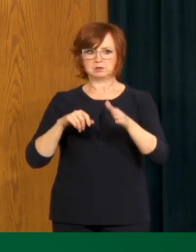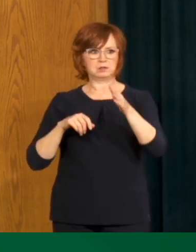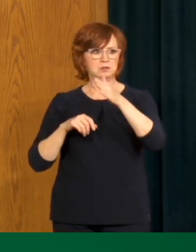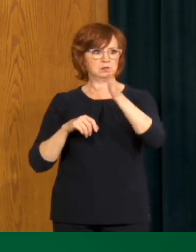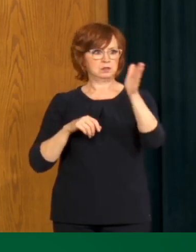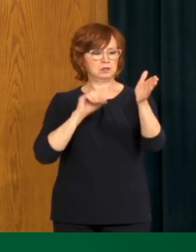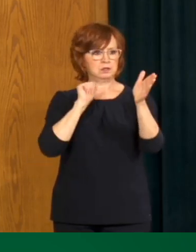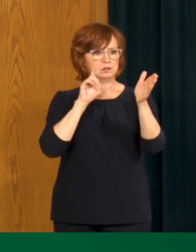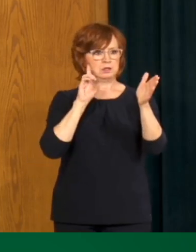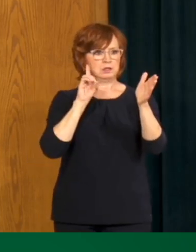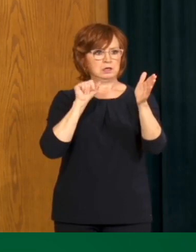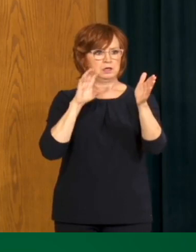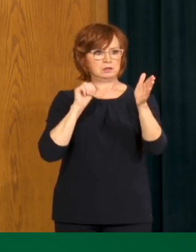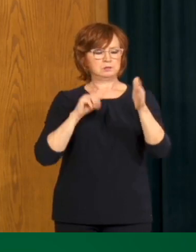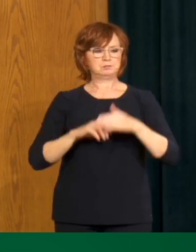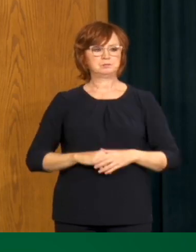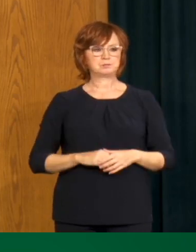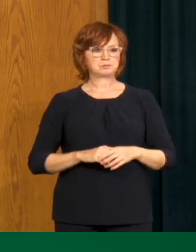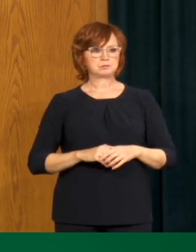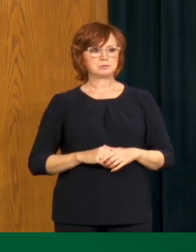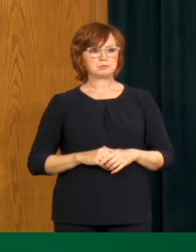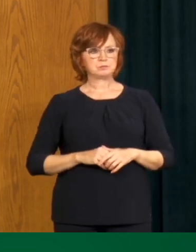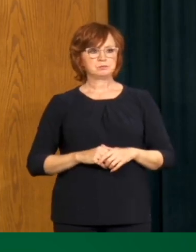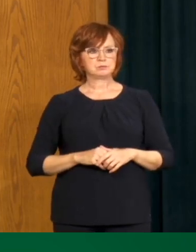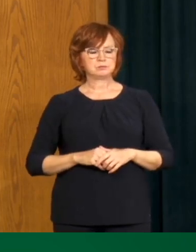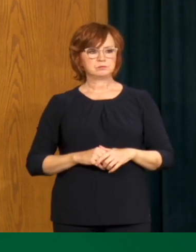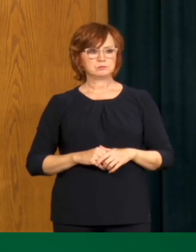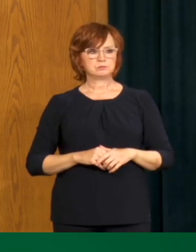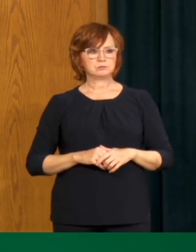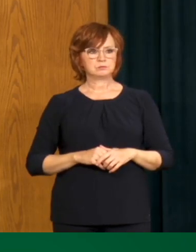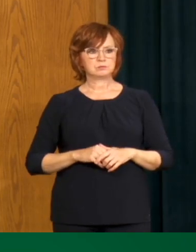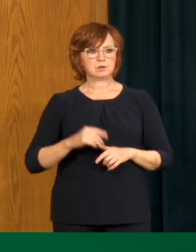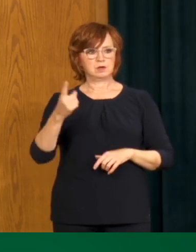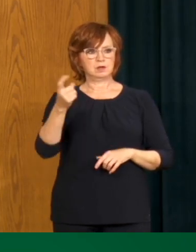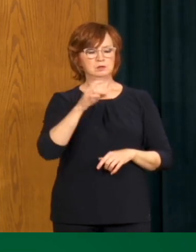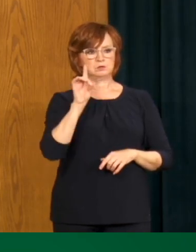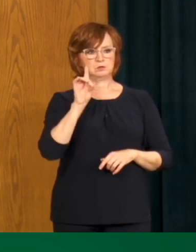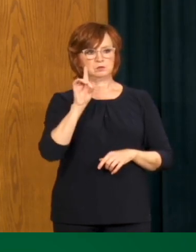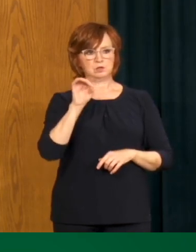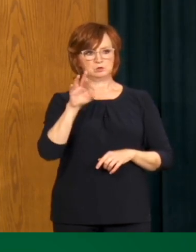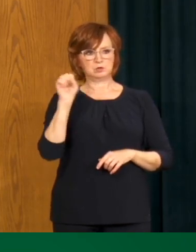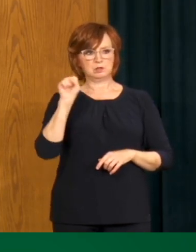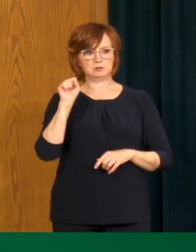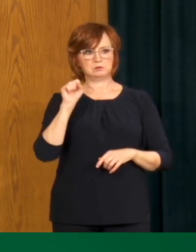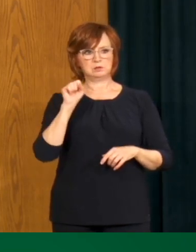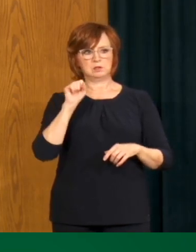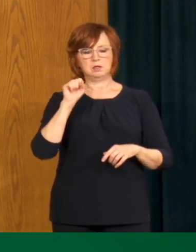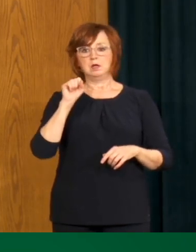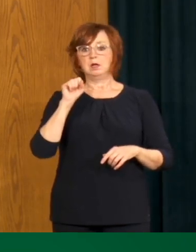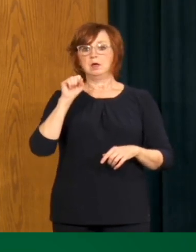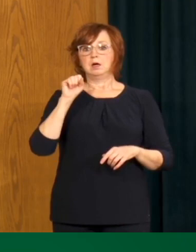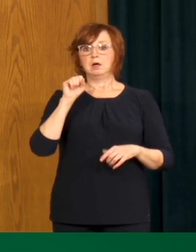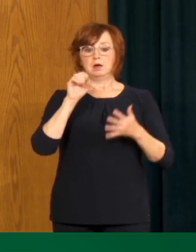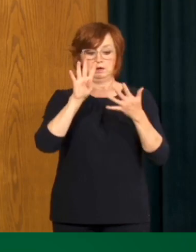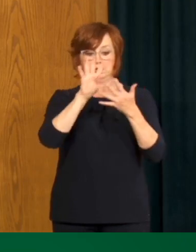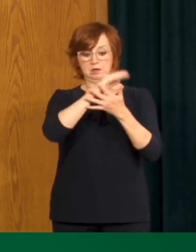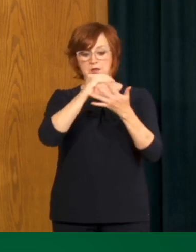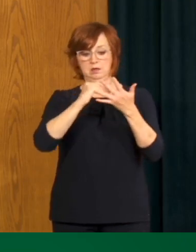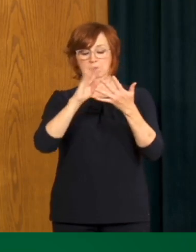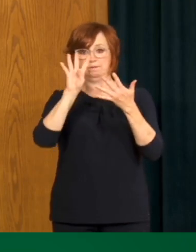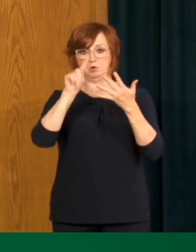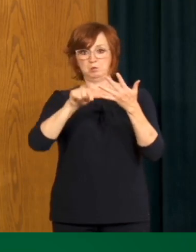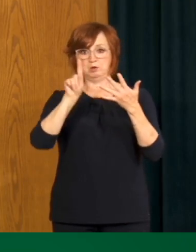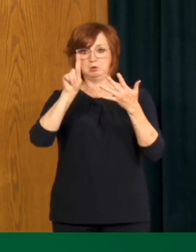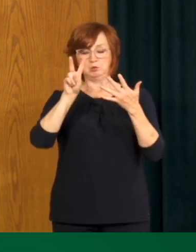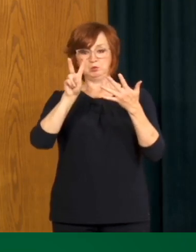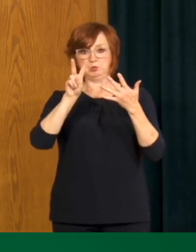Adam. Dr. Shahab, when do you anticipate phase 4.2? Could it be happening before the end of the summer? I think we'll be announcing